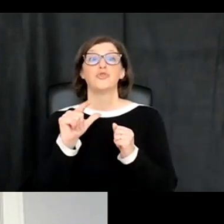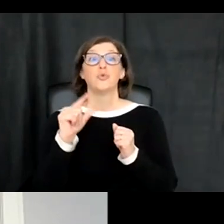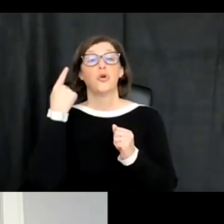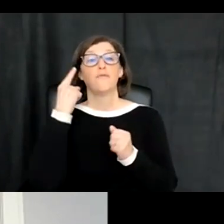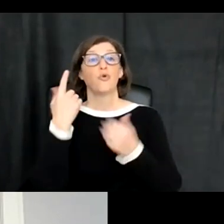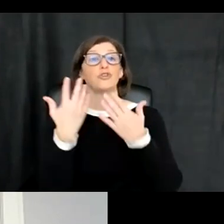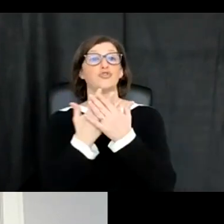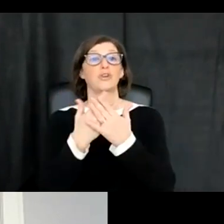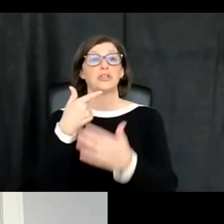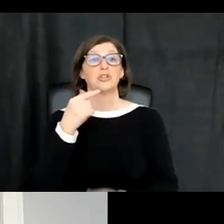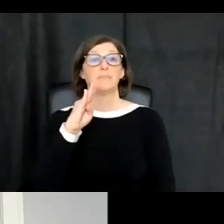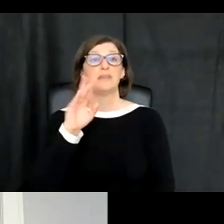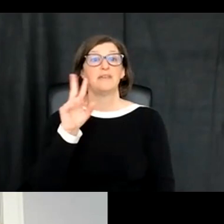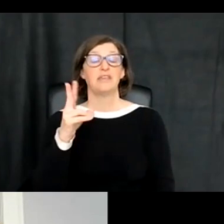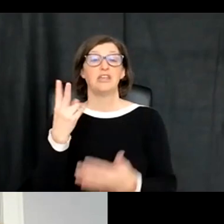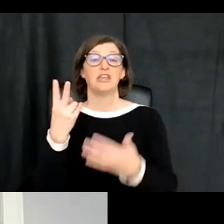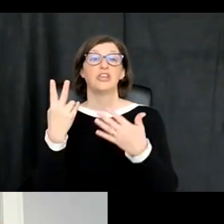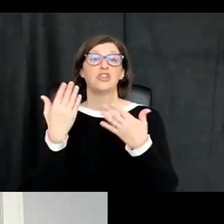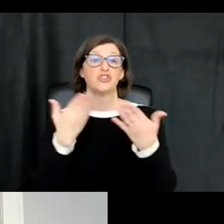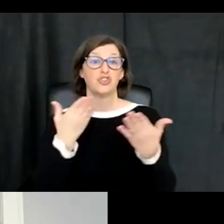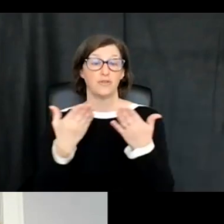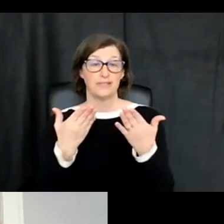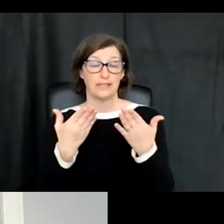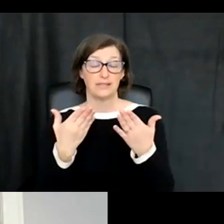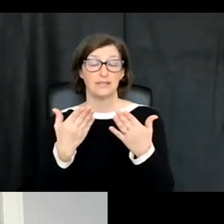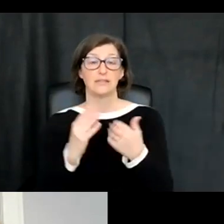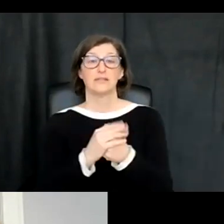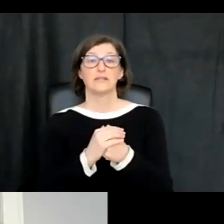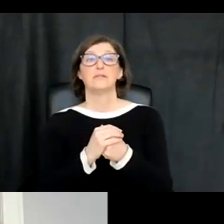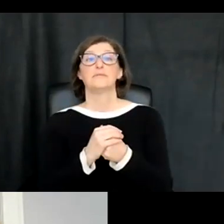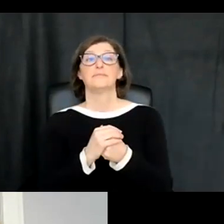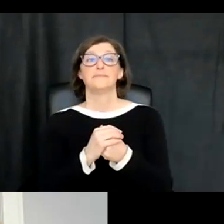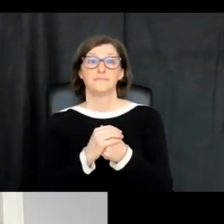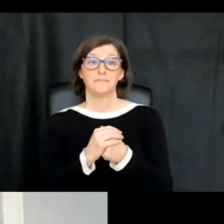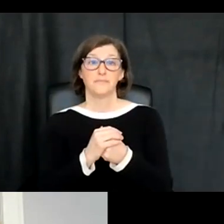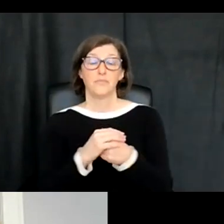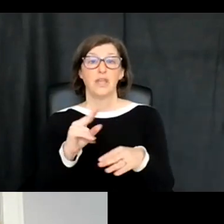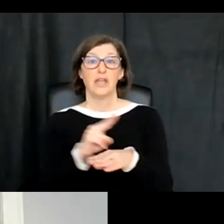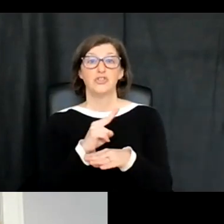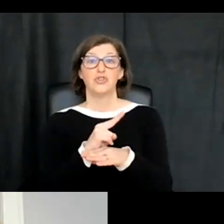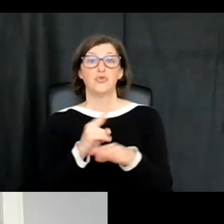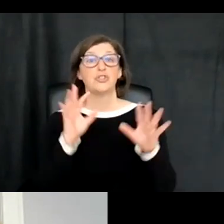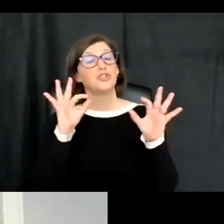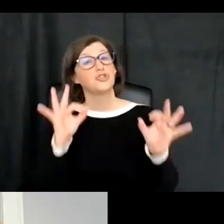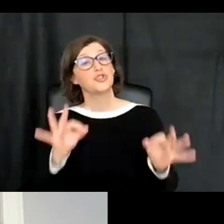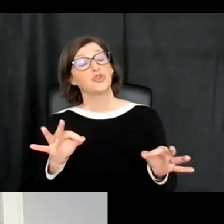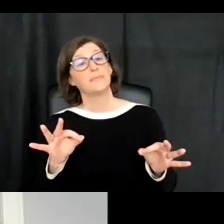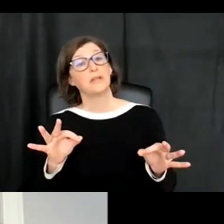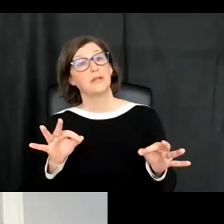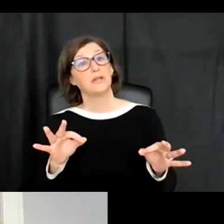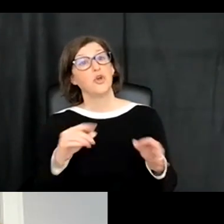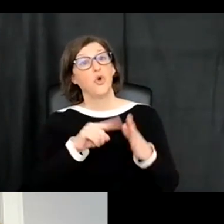Like it says, it's the screening tool for GBV services. It's used to determine what form